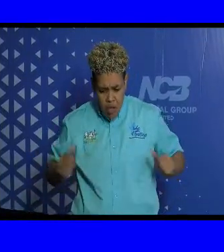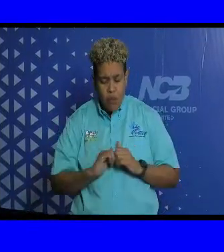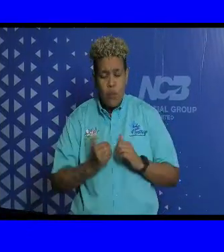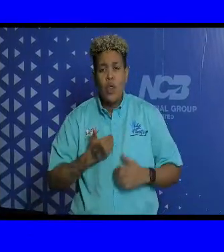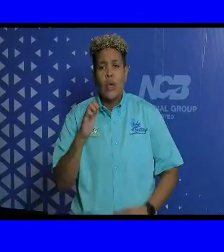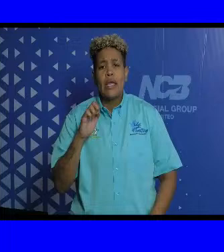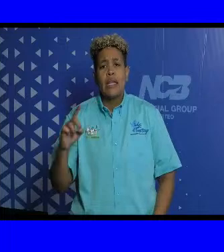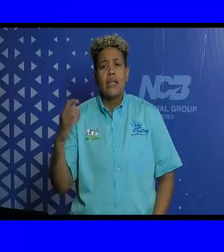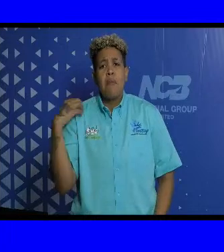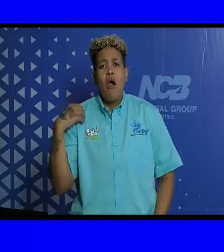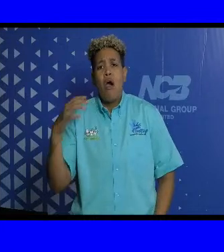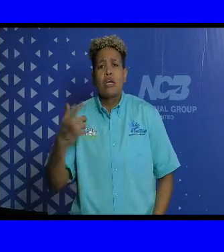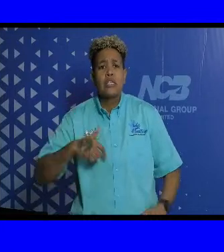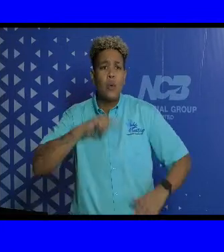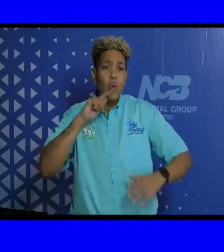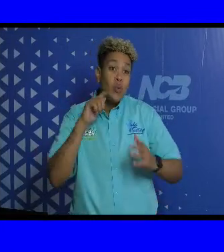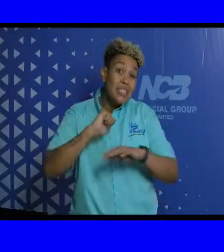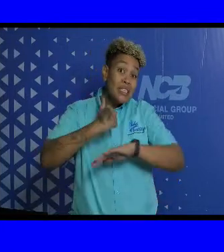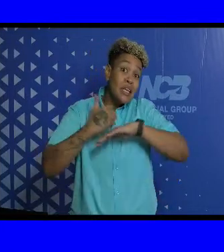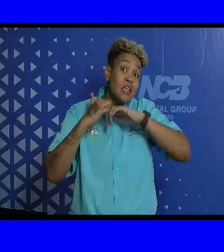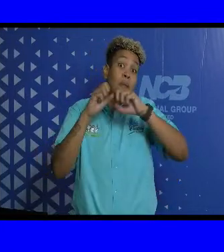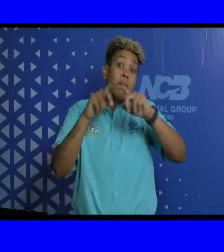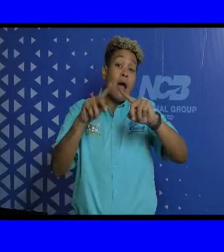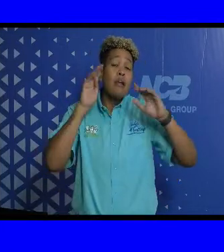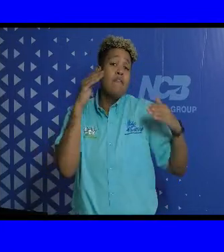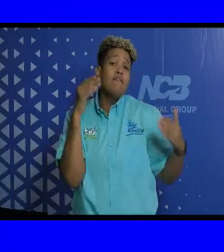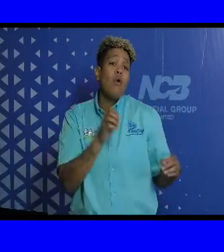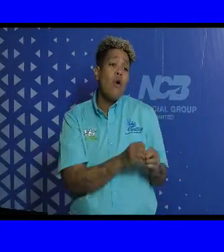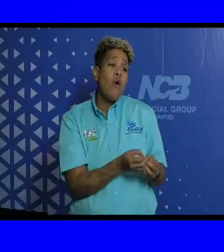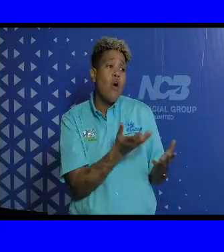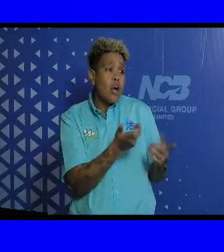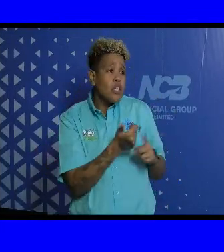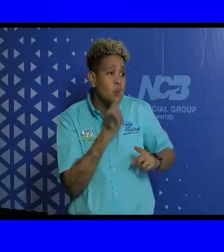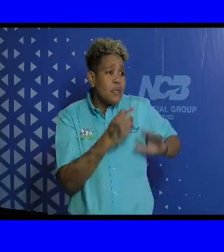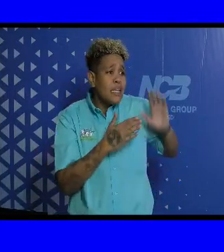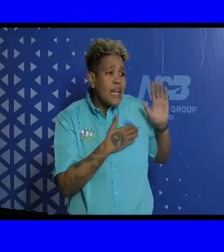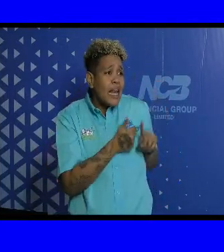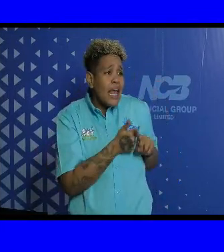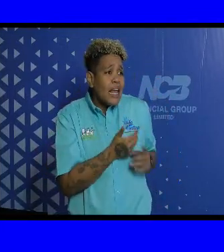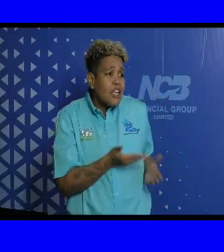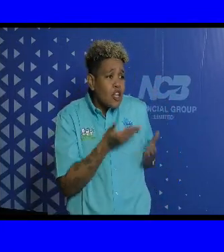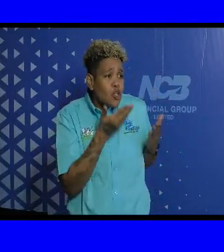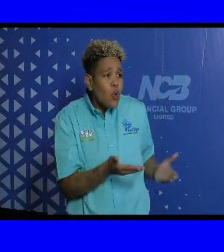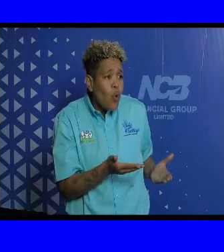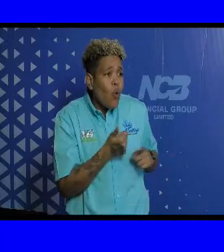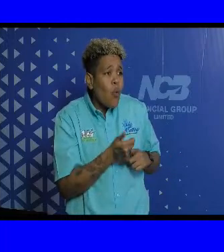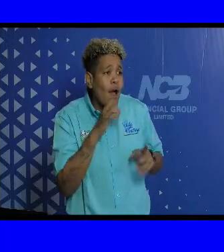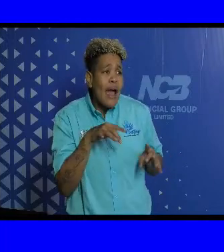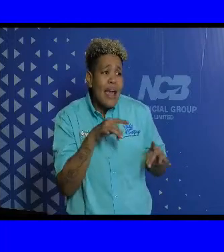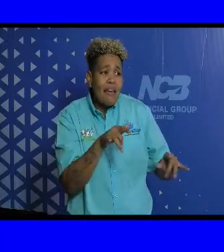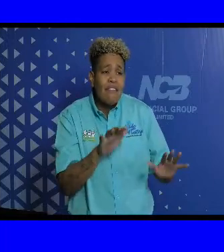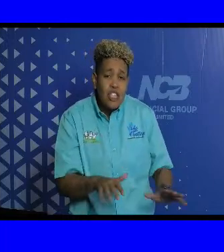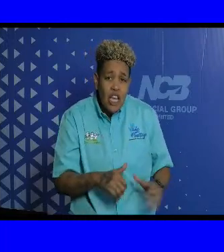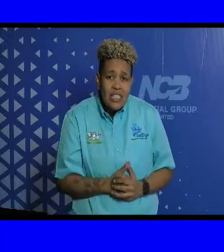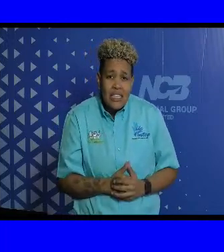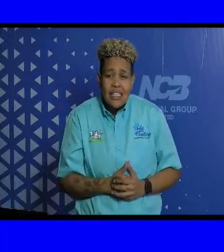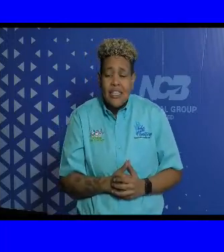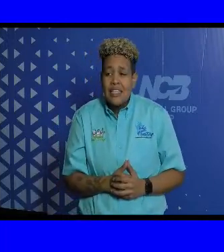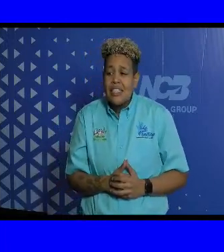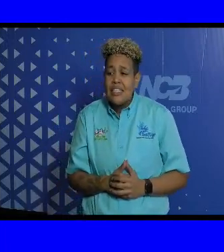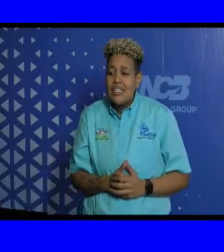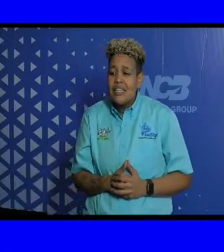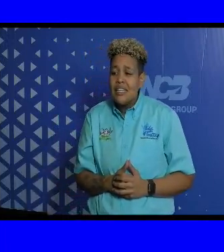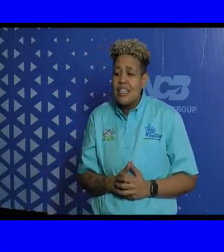executive directors. We reset the focus of the organization to be dedicated to efficiency,